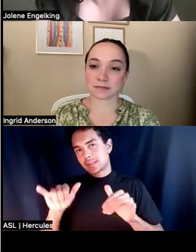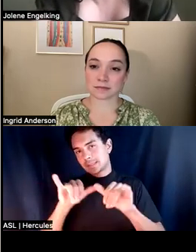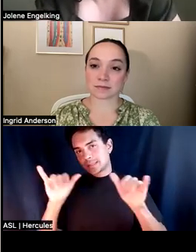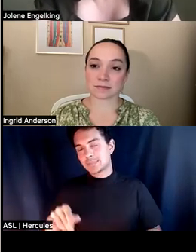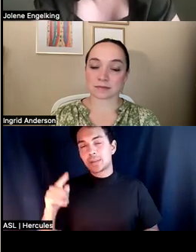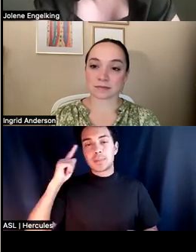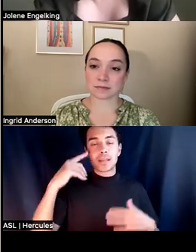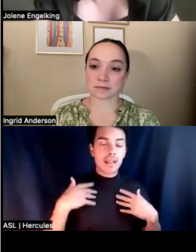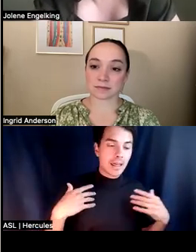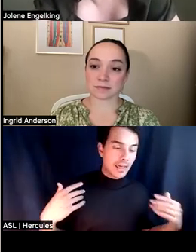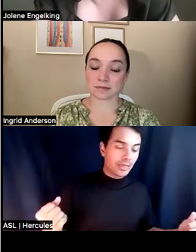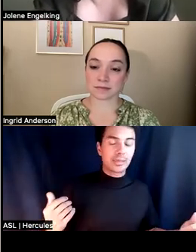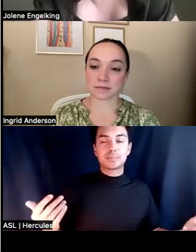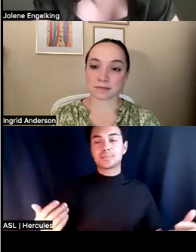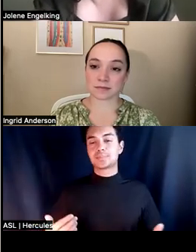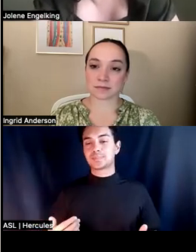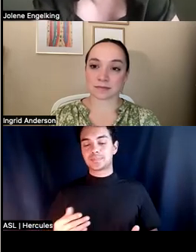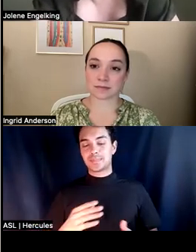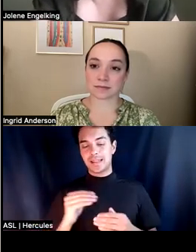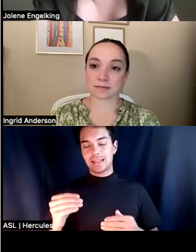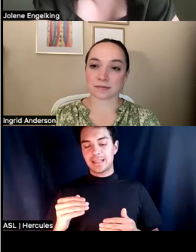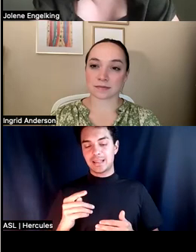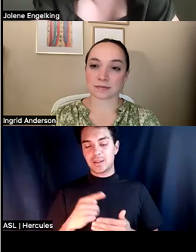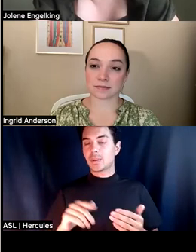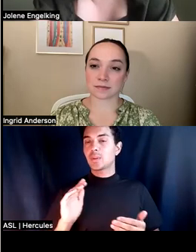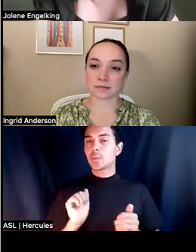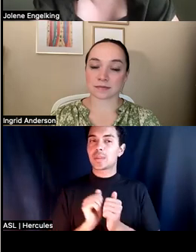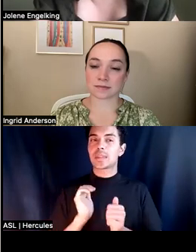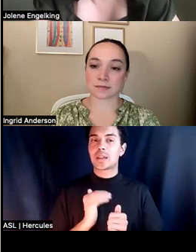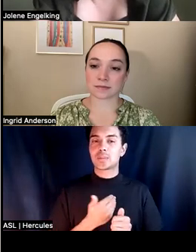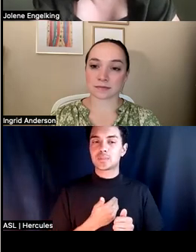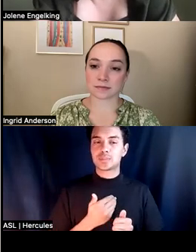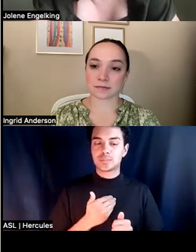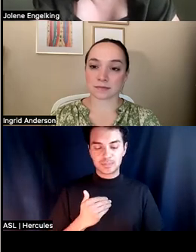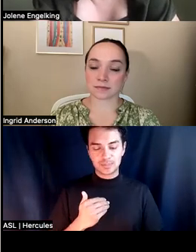health. And with the dearth of